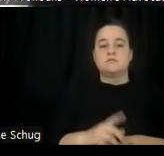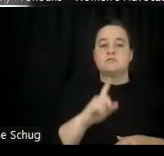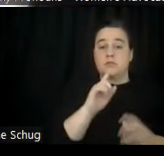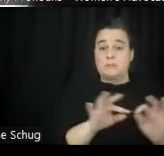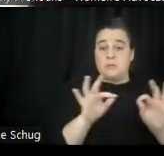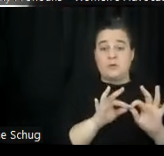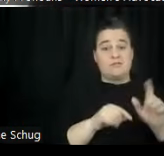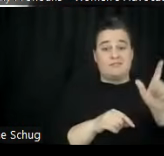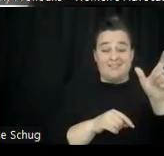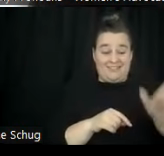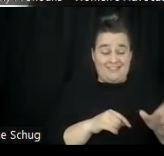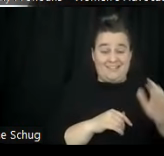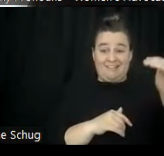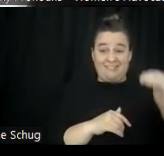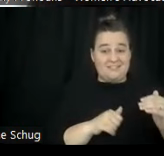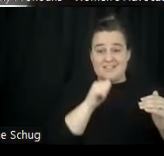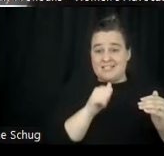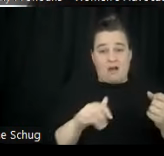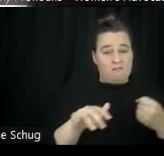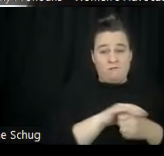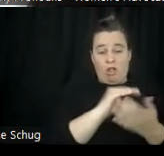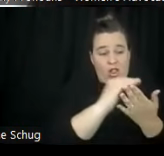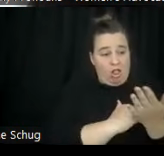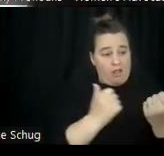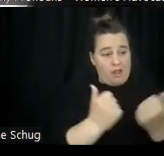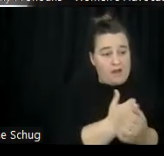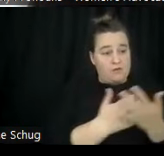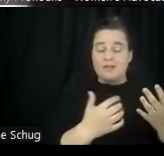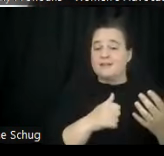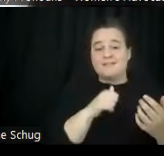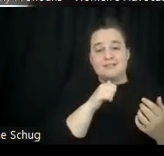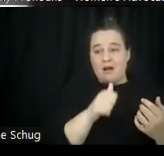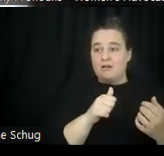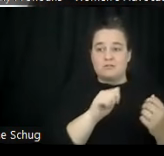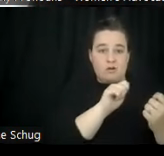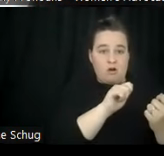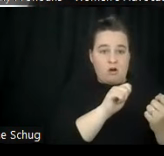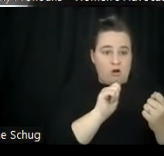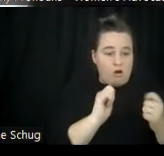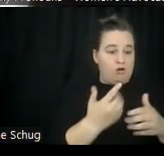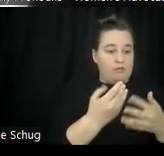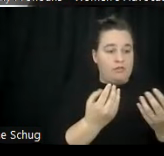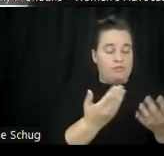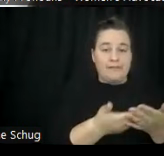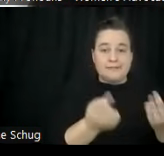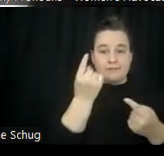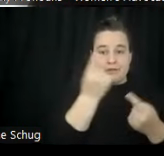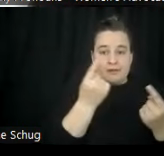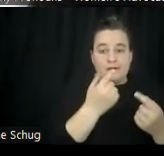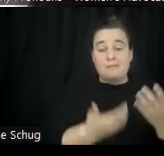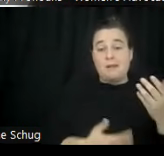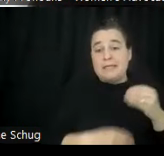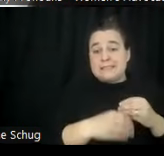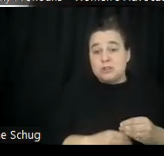isn't comprehensive or things that all LGBTQIA2S+ survivors face. There may be other different or additional